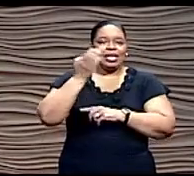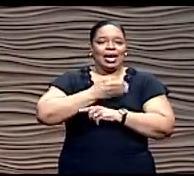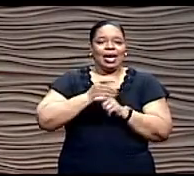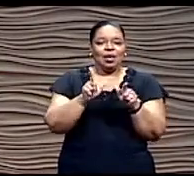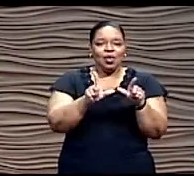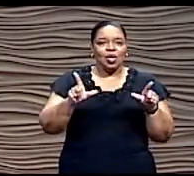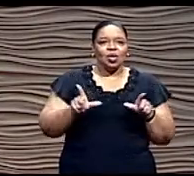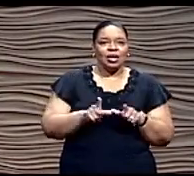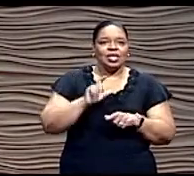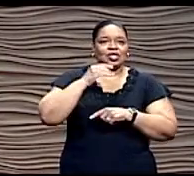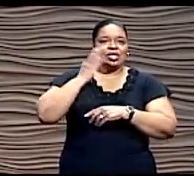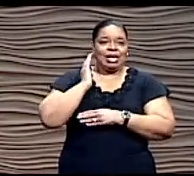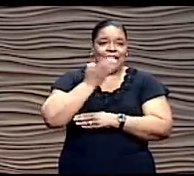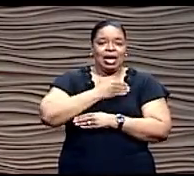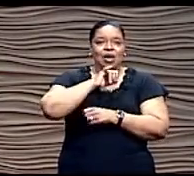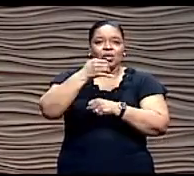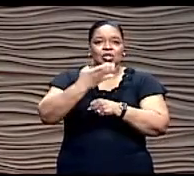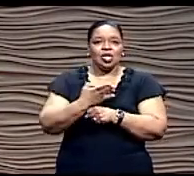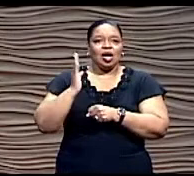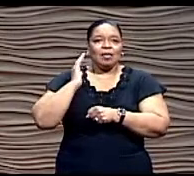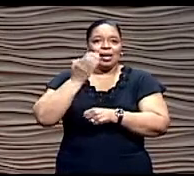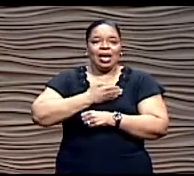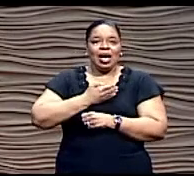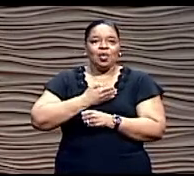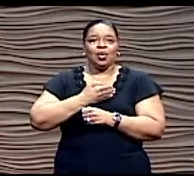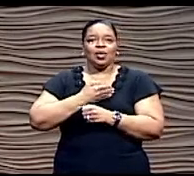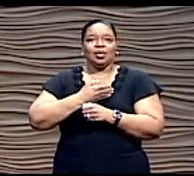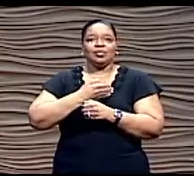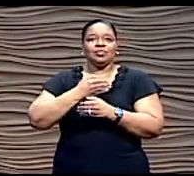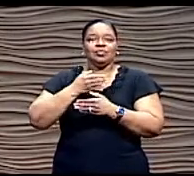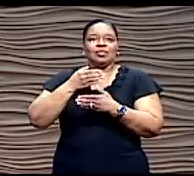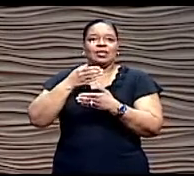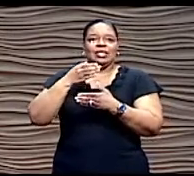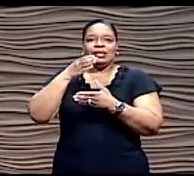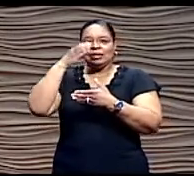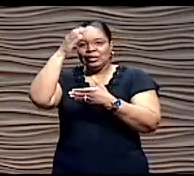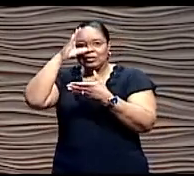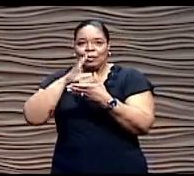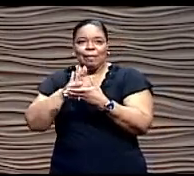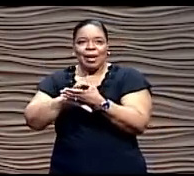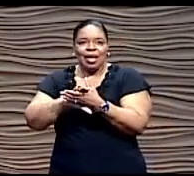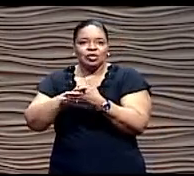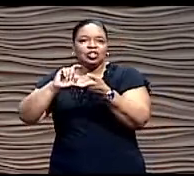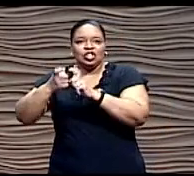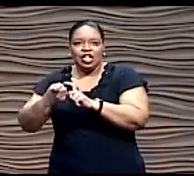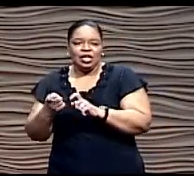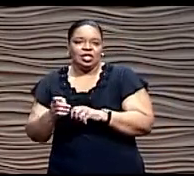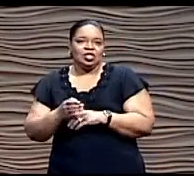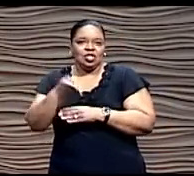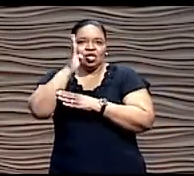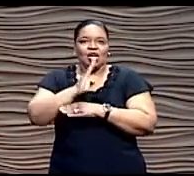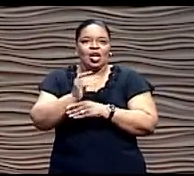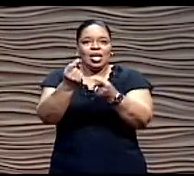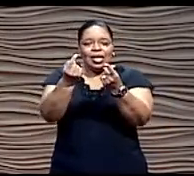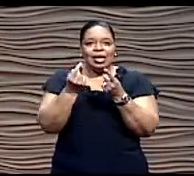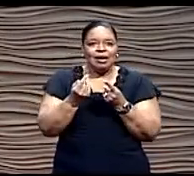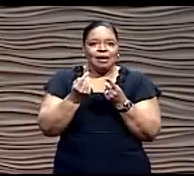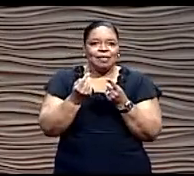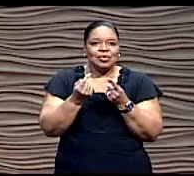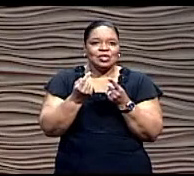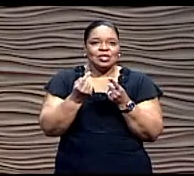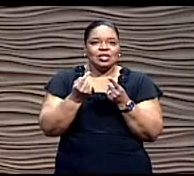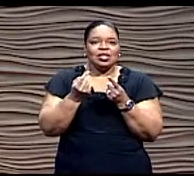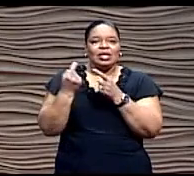location, our vocation, our companionship has changed, God knows how to come to us